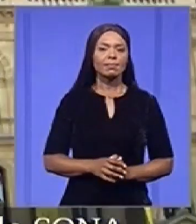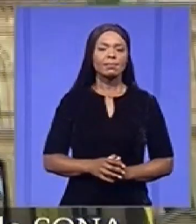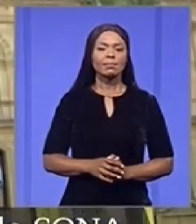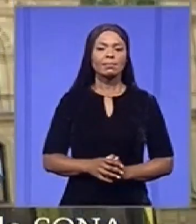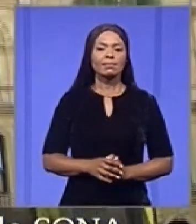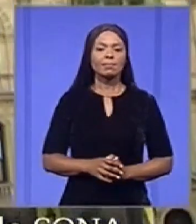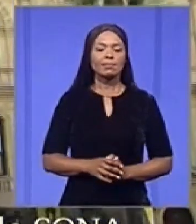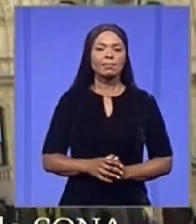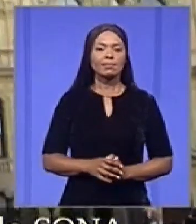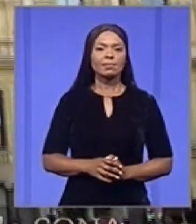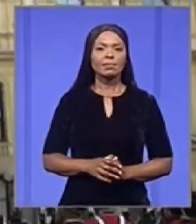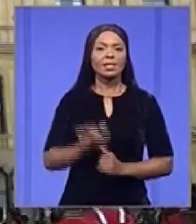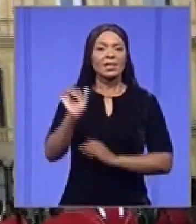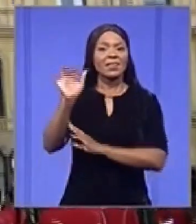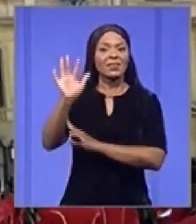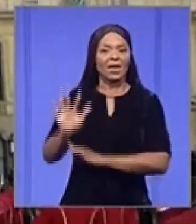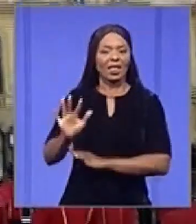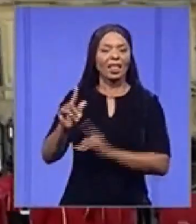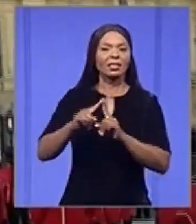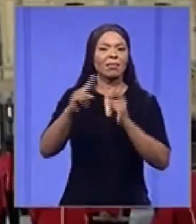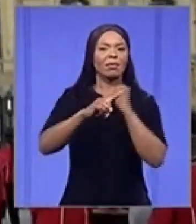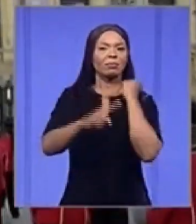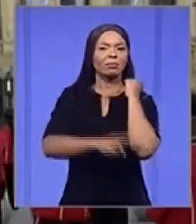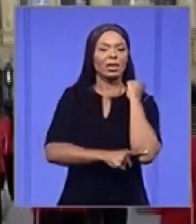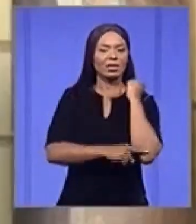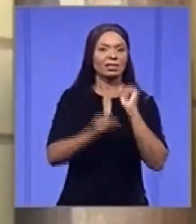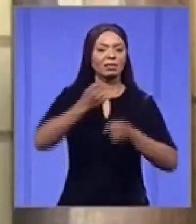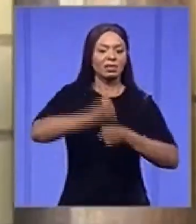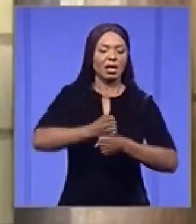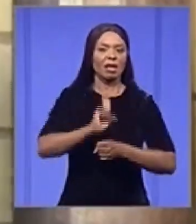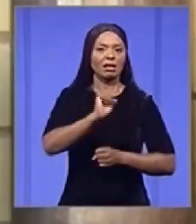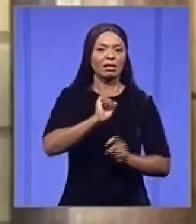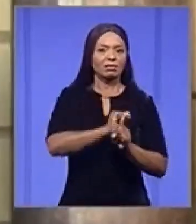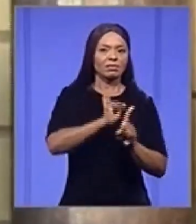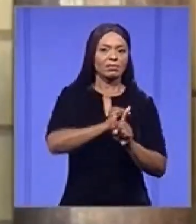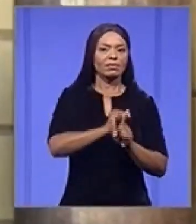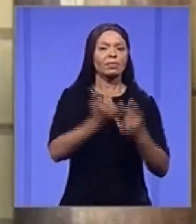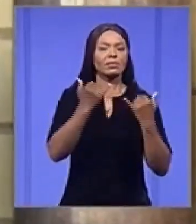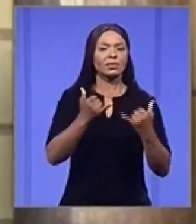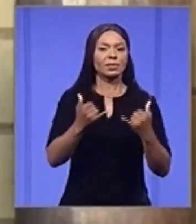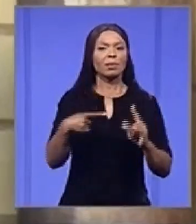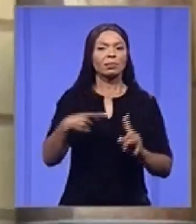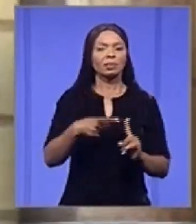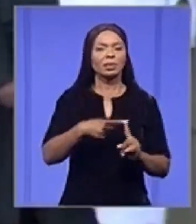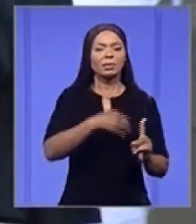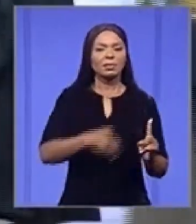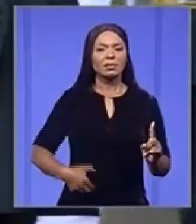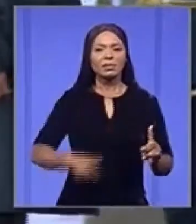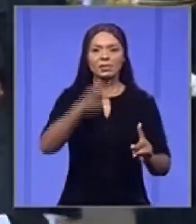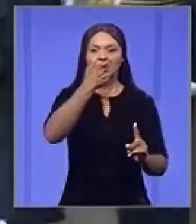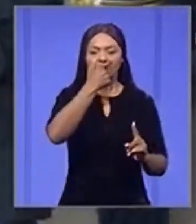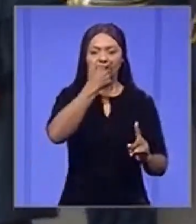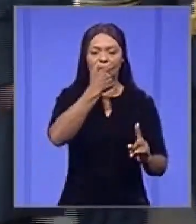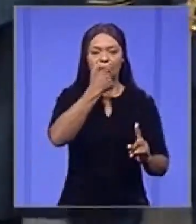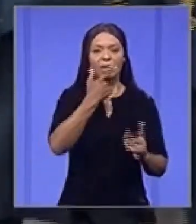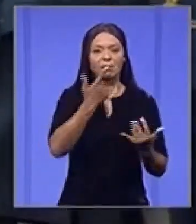Ngwaga wa botlhano yo ebile e leng wa bofelo wa paka ya ga moporesidente Cyril Ramaphosa o gaufi le go khutla jaaka go solofetswe